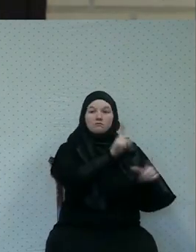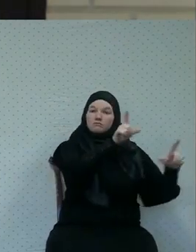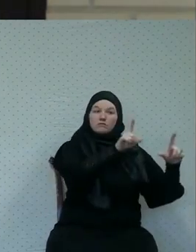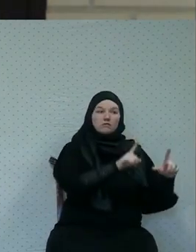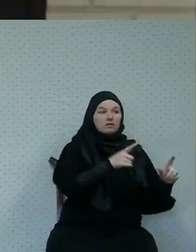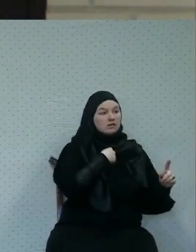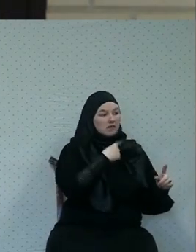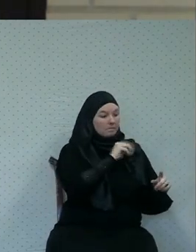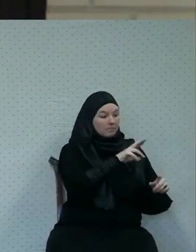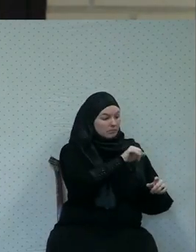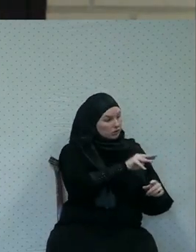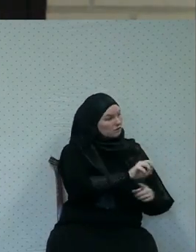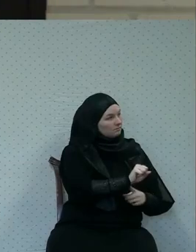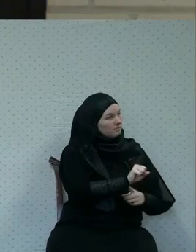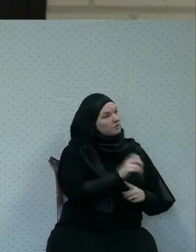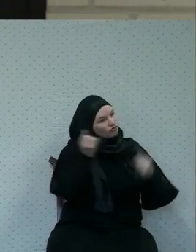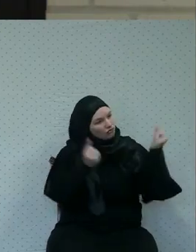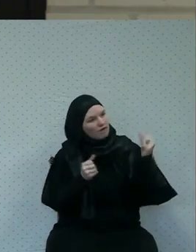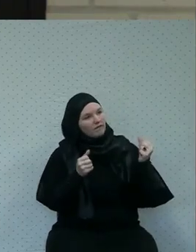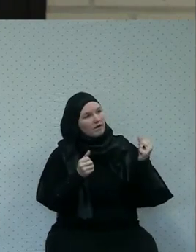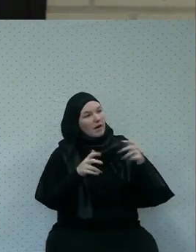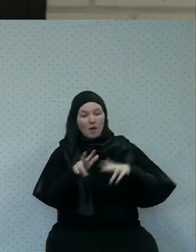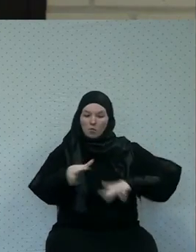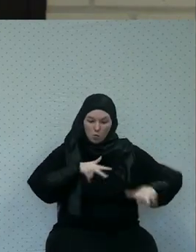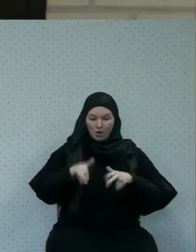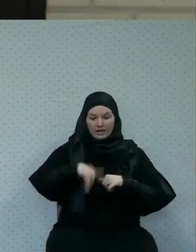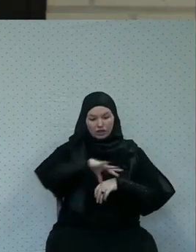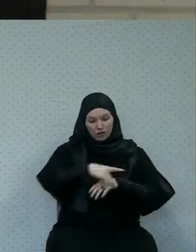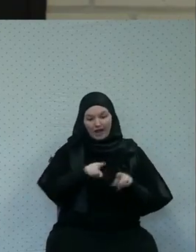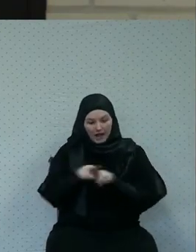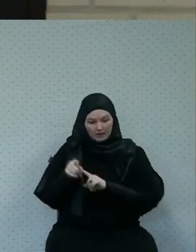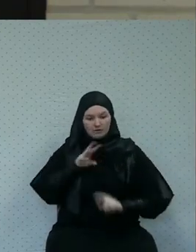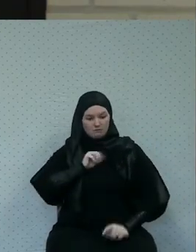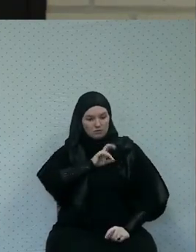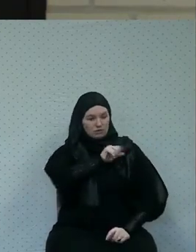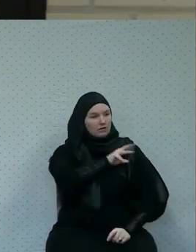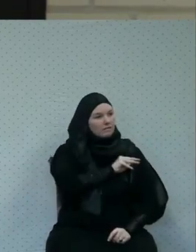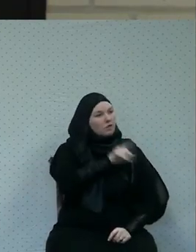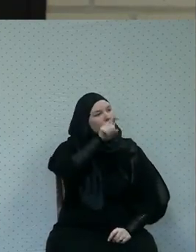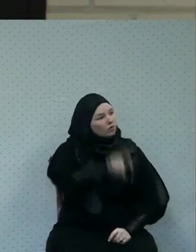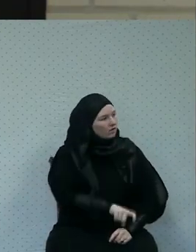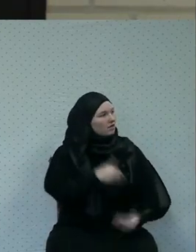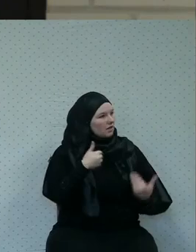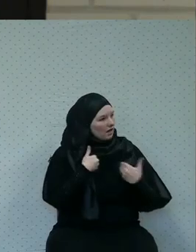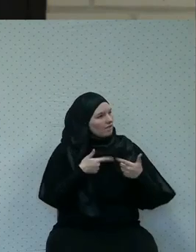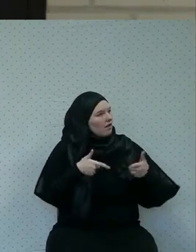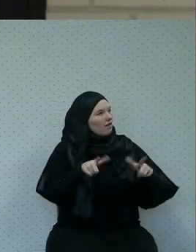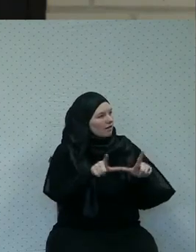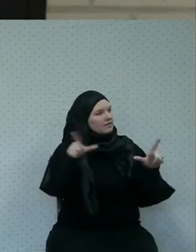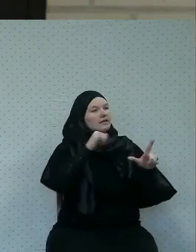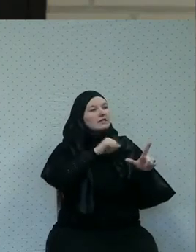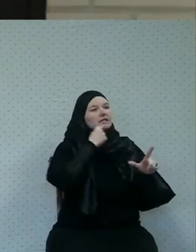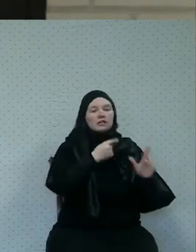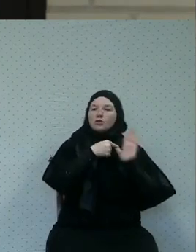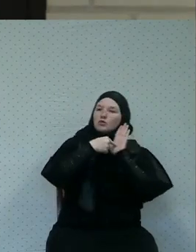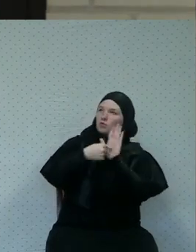say I'm driving as a Muslim in this life, I am walking this earth as a Muslim, you need to have a license that says